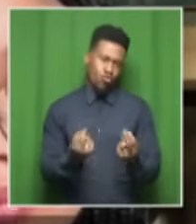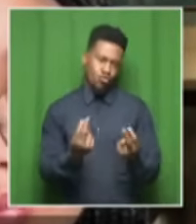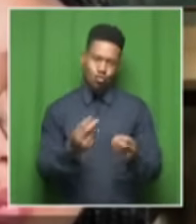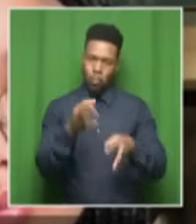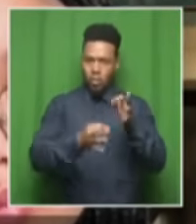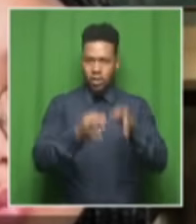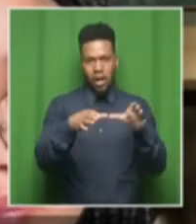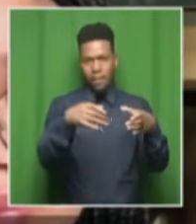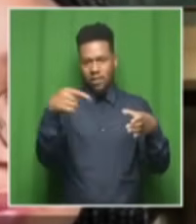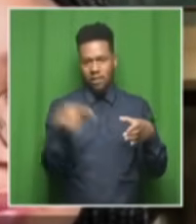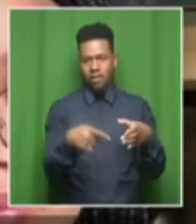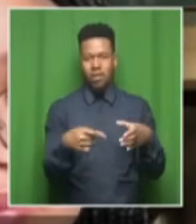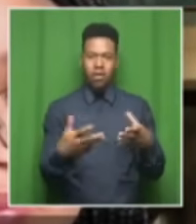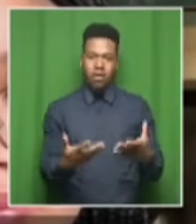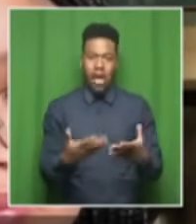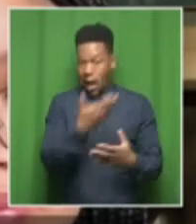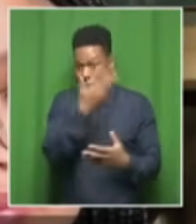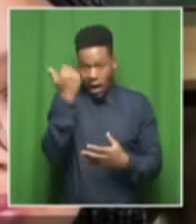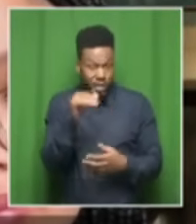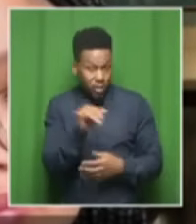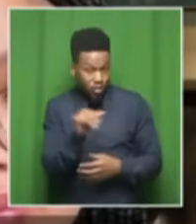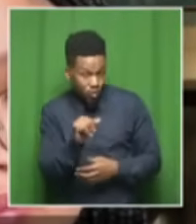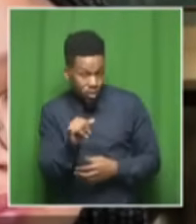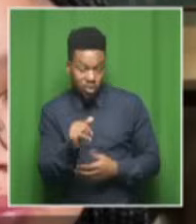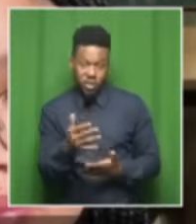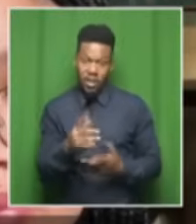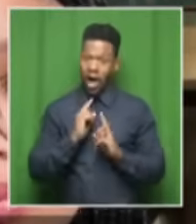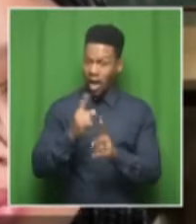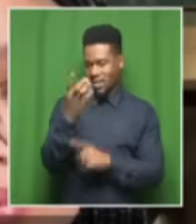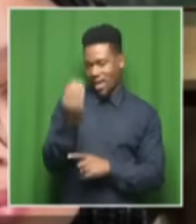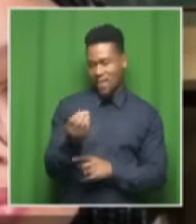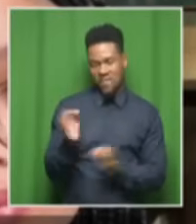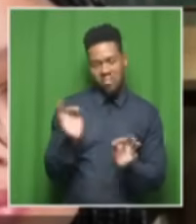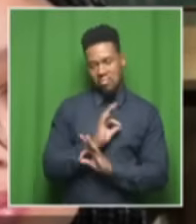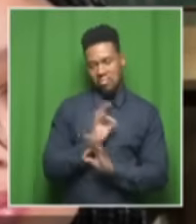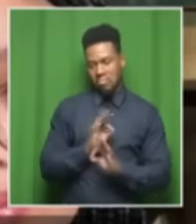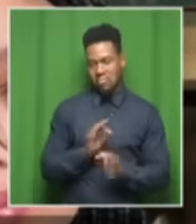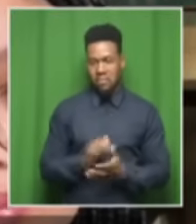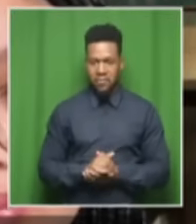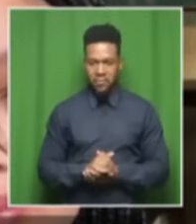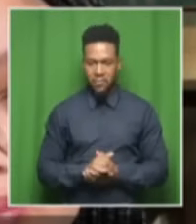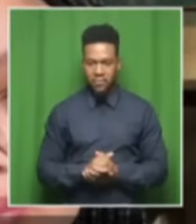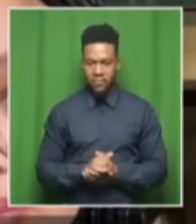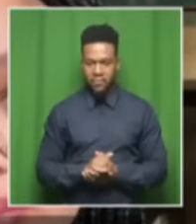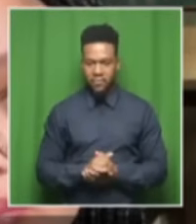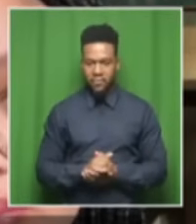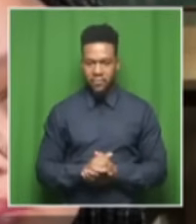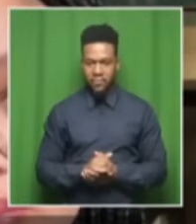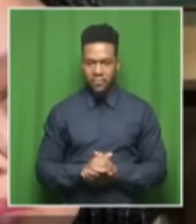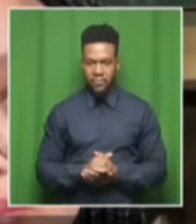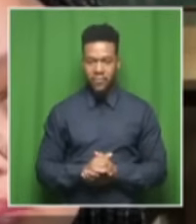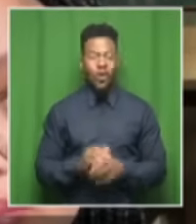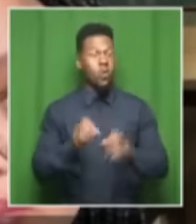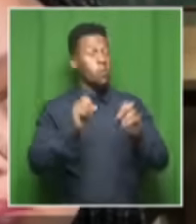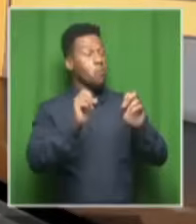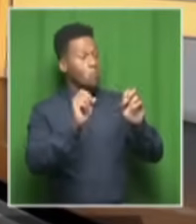Which one that would be, I also don't have the answer, unfortunately. Okay, so... Because even though they're speaking, sorry, yes.